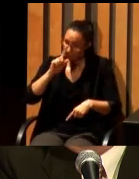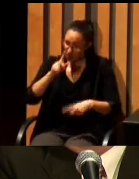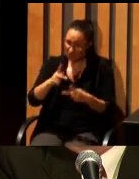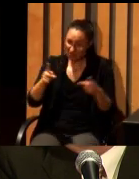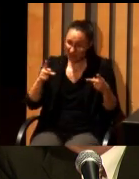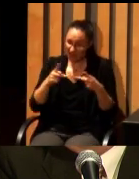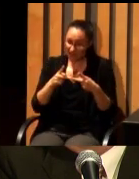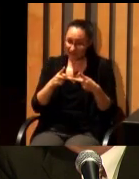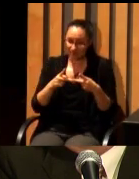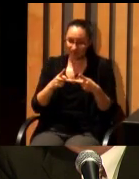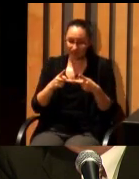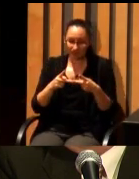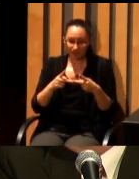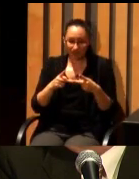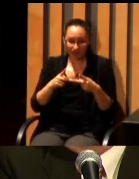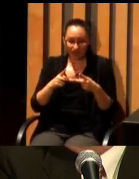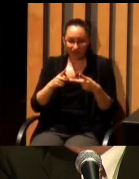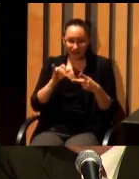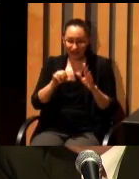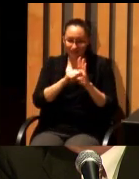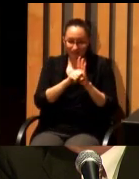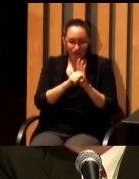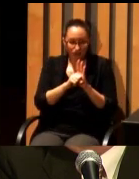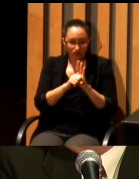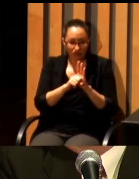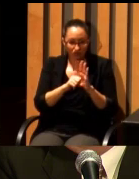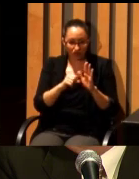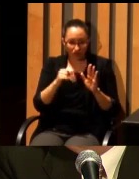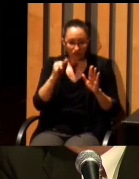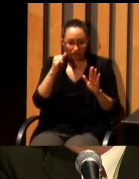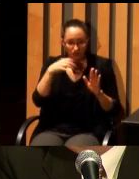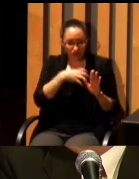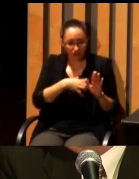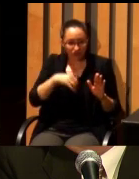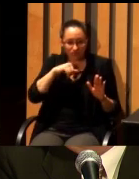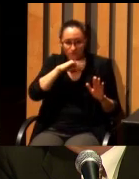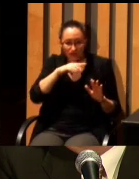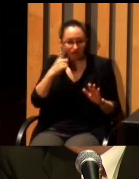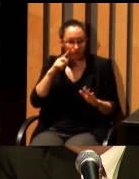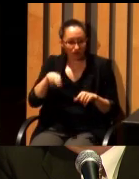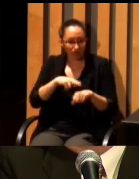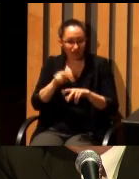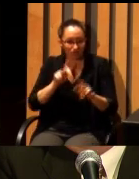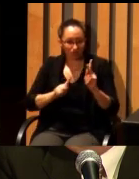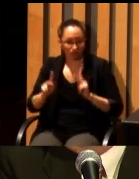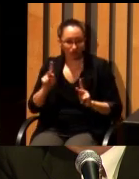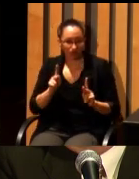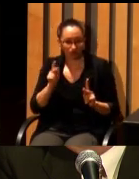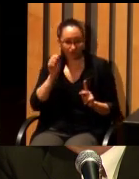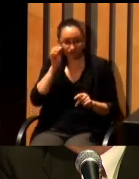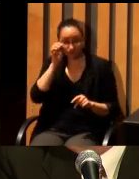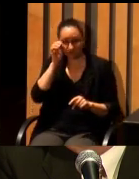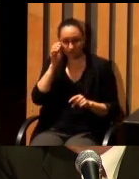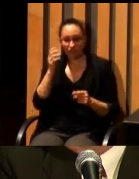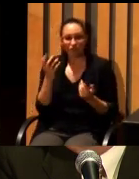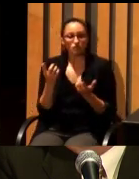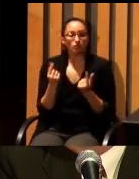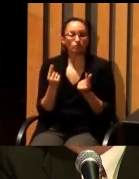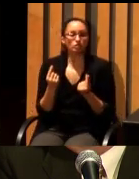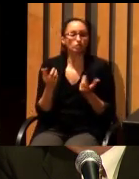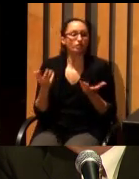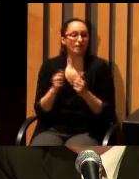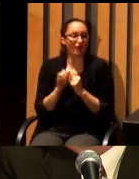called by a name that is disrespectful and derogatory to Native people. What we can do about that may be an open